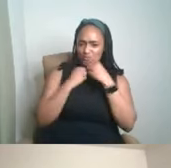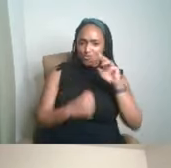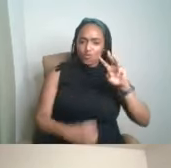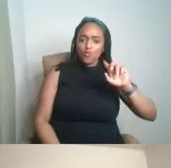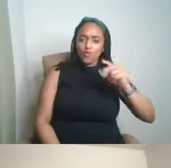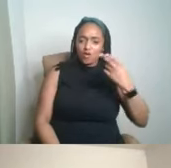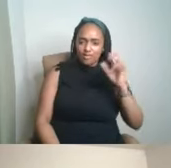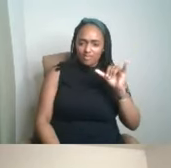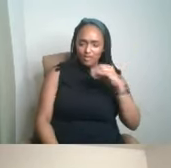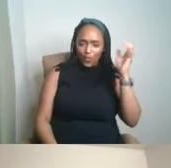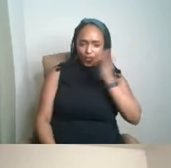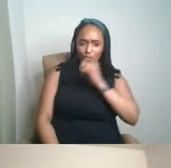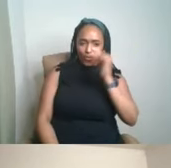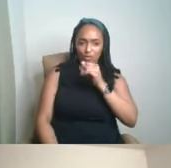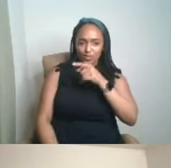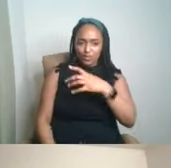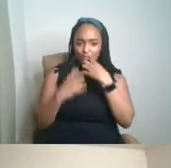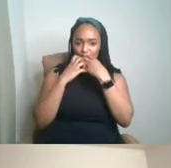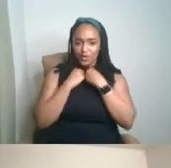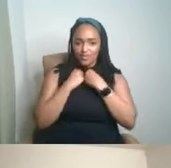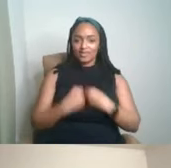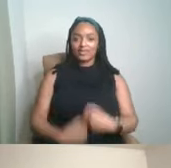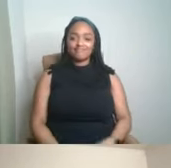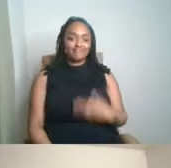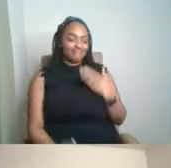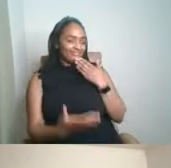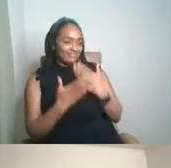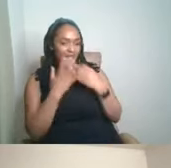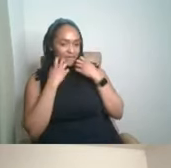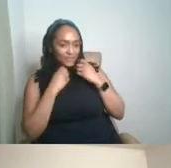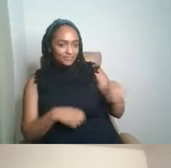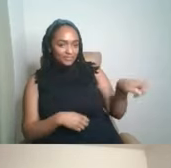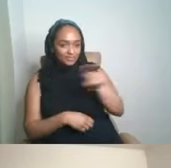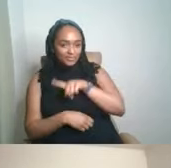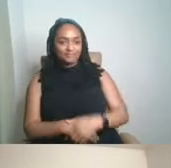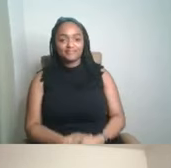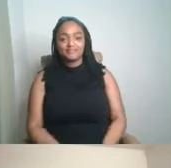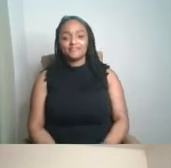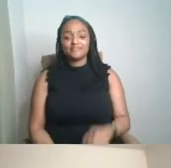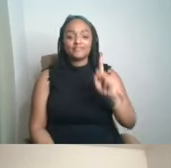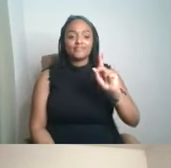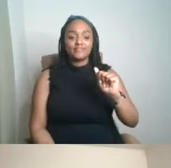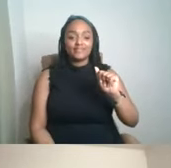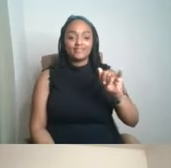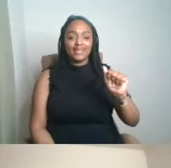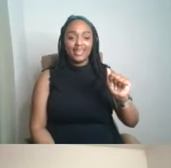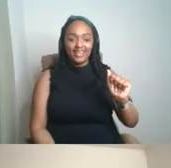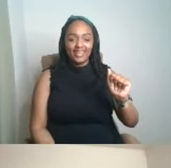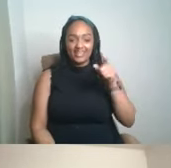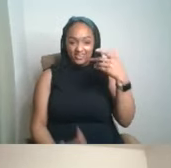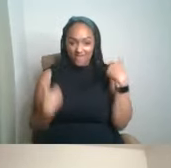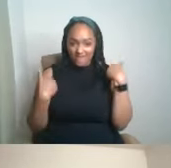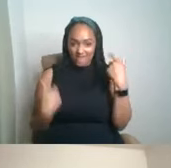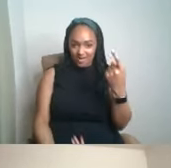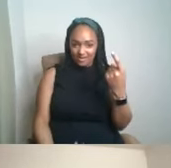are so worthy. Thank you. I appreciate y'all. Kaya, do you have one yet? We want